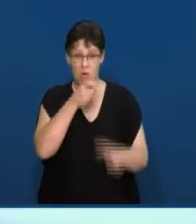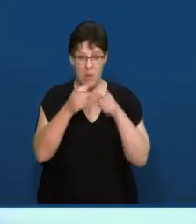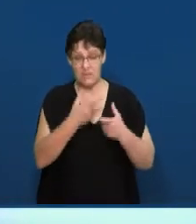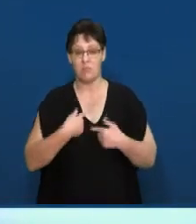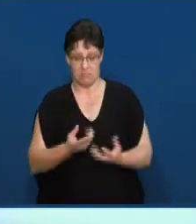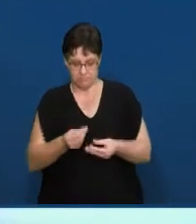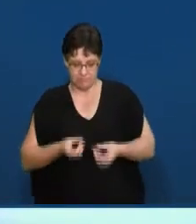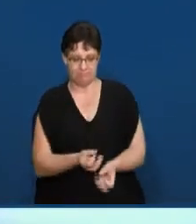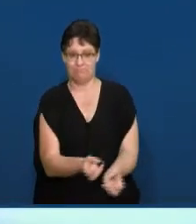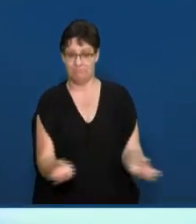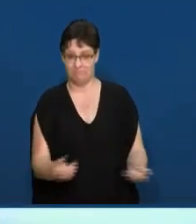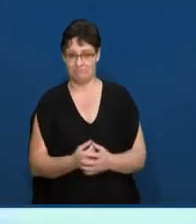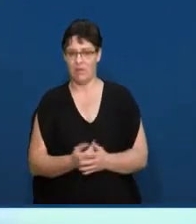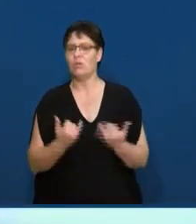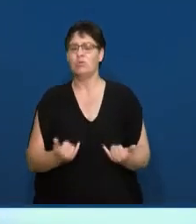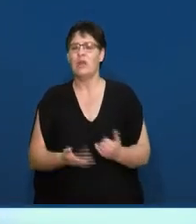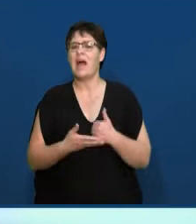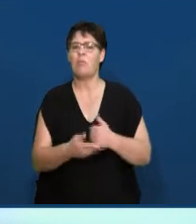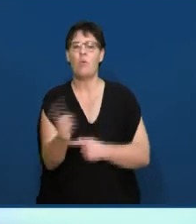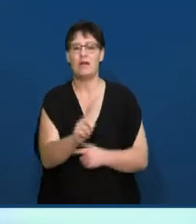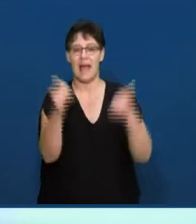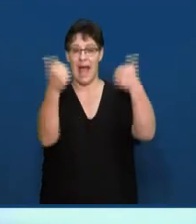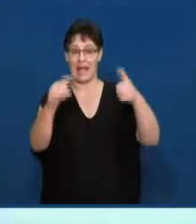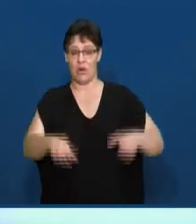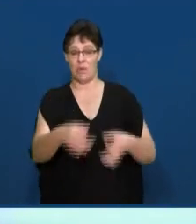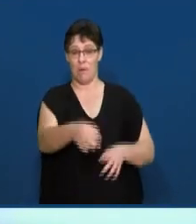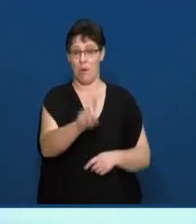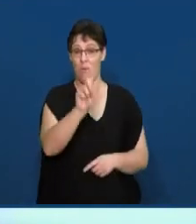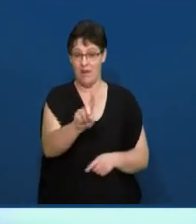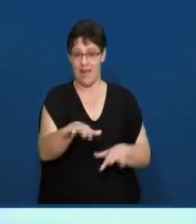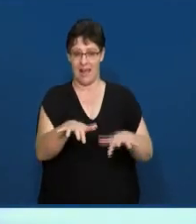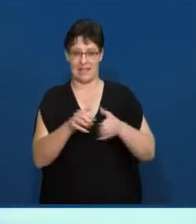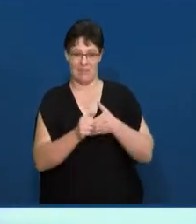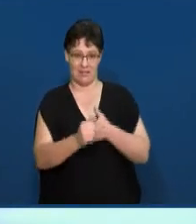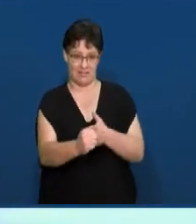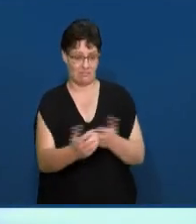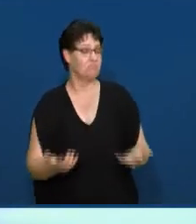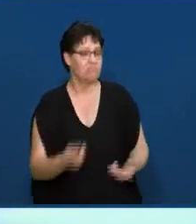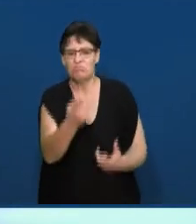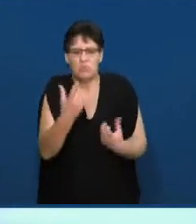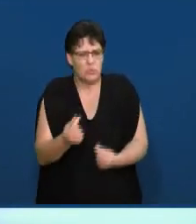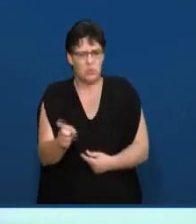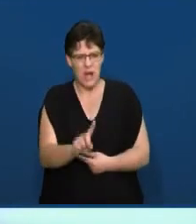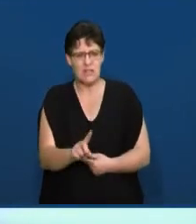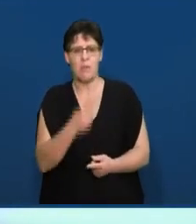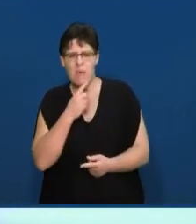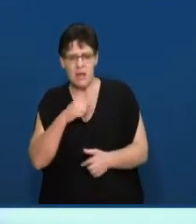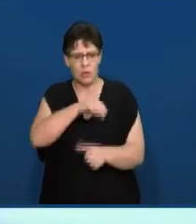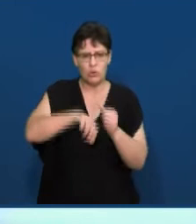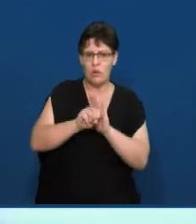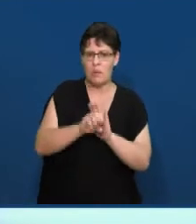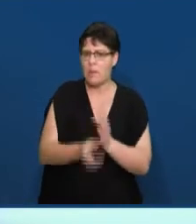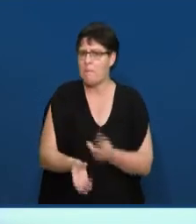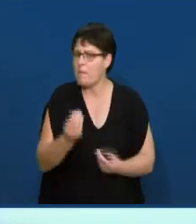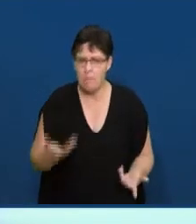to us. Today, we are assisting you with your Accounting Paper 1 exam guide. All you need to do to get us on social media